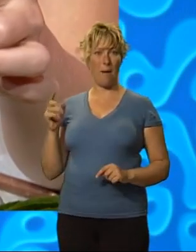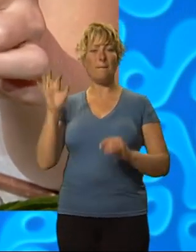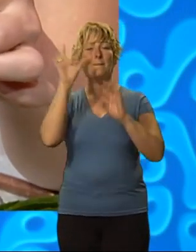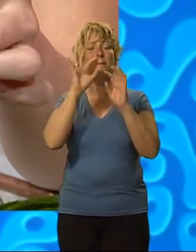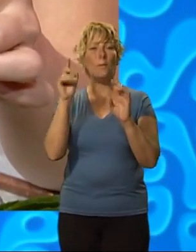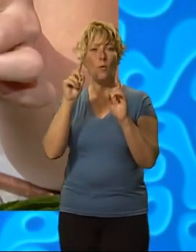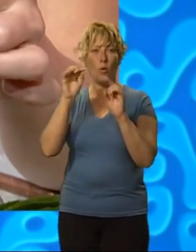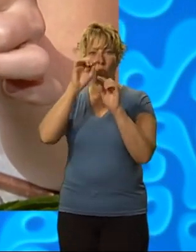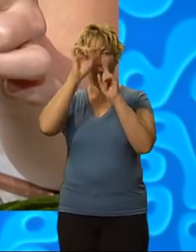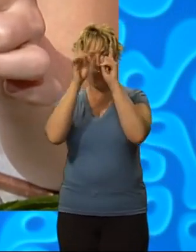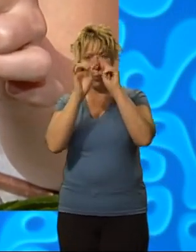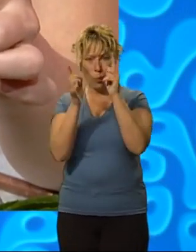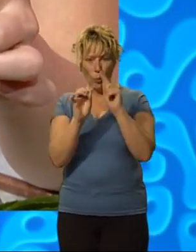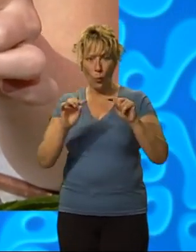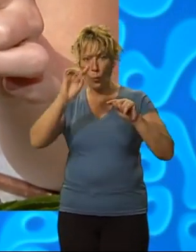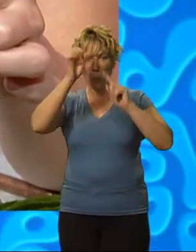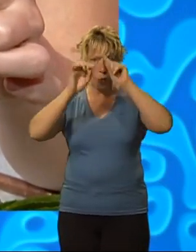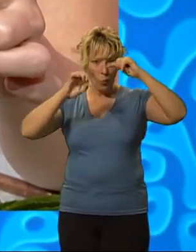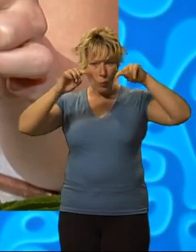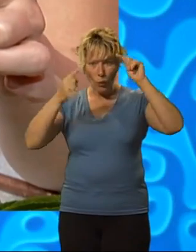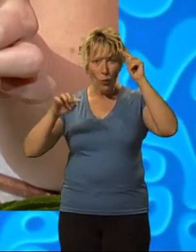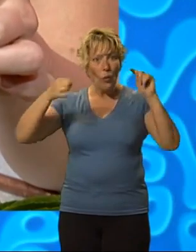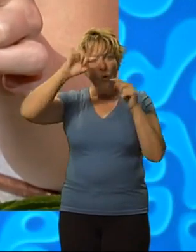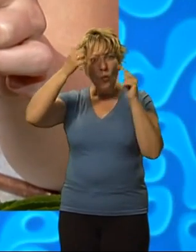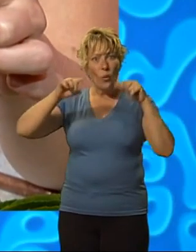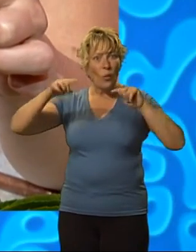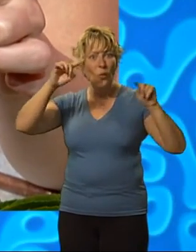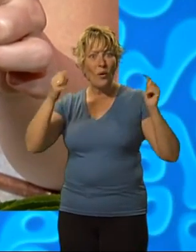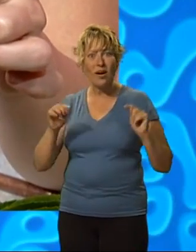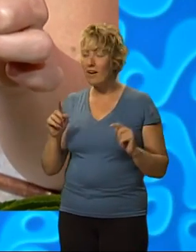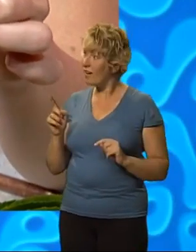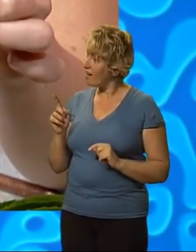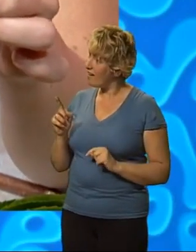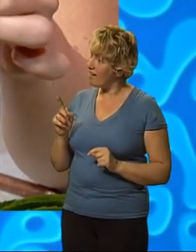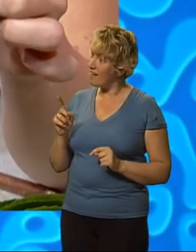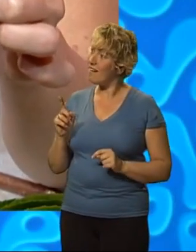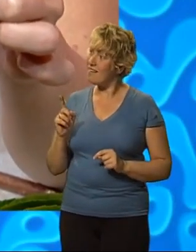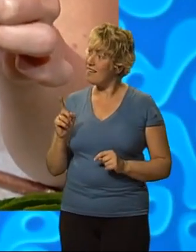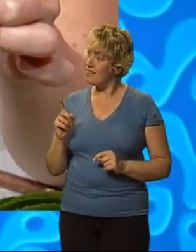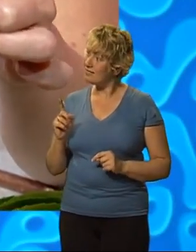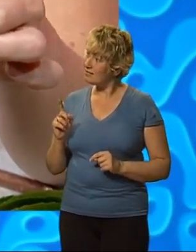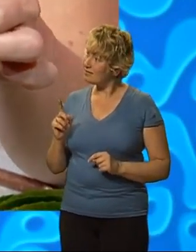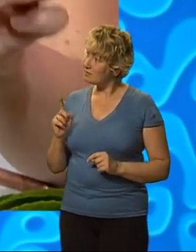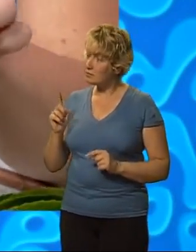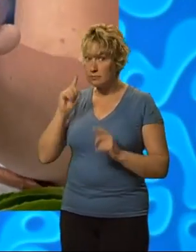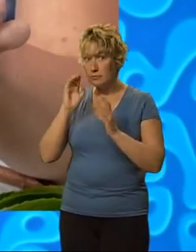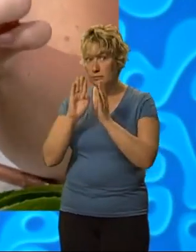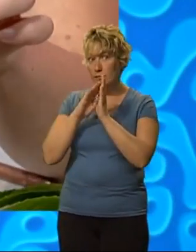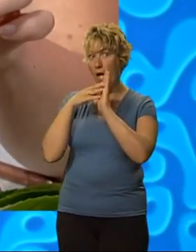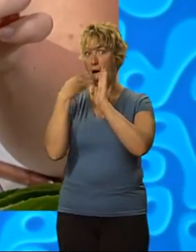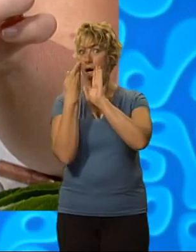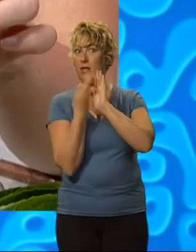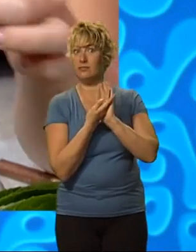just lots of wiggly, waggly lines going all over the leaf in different directions. And if I turn it